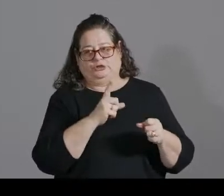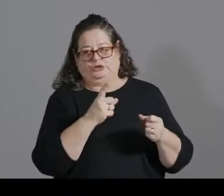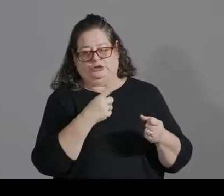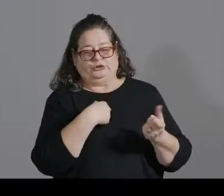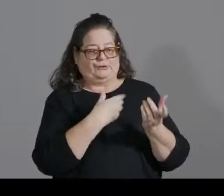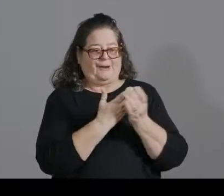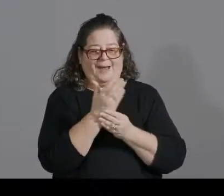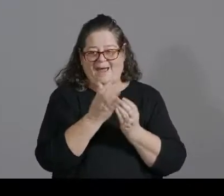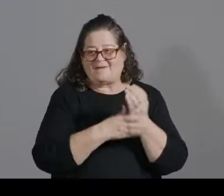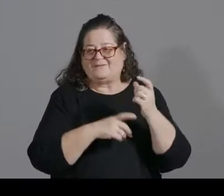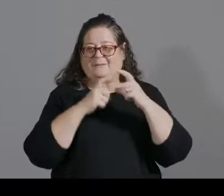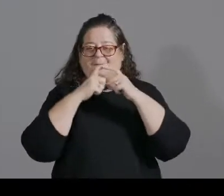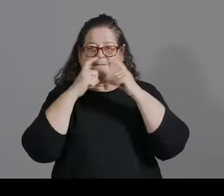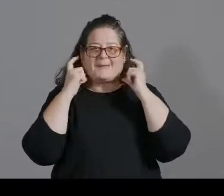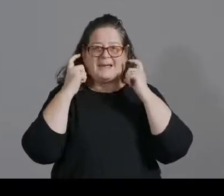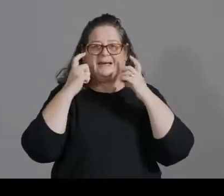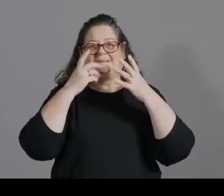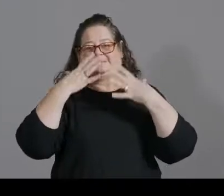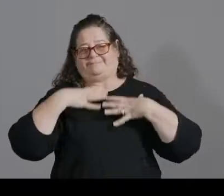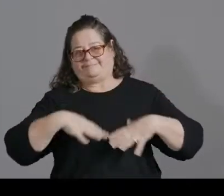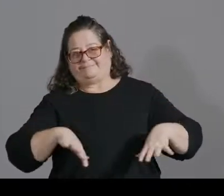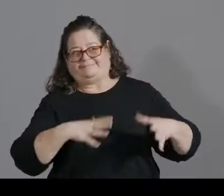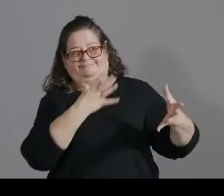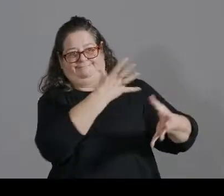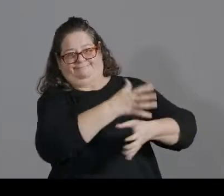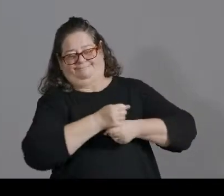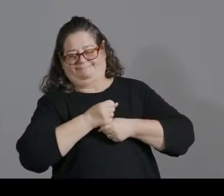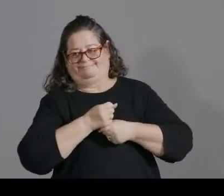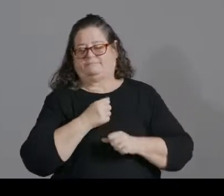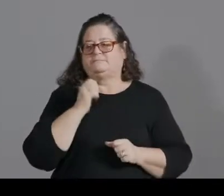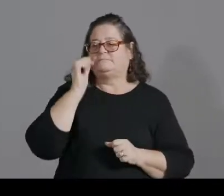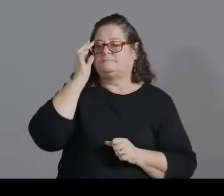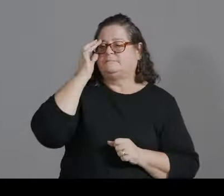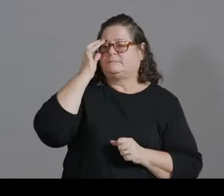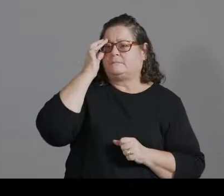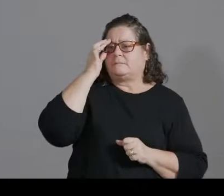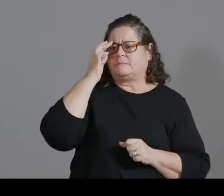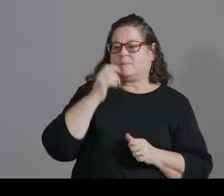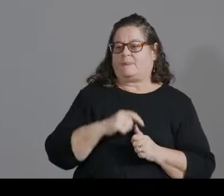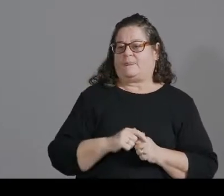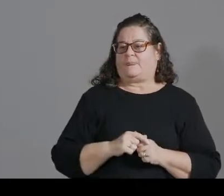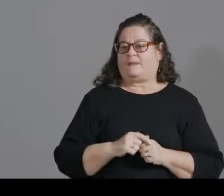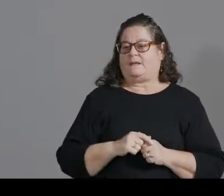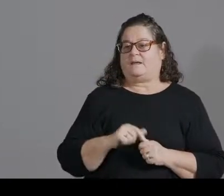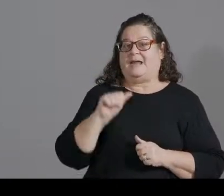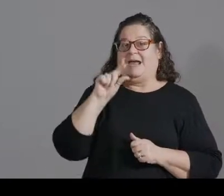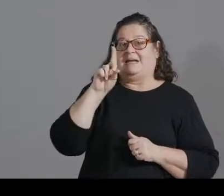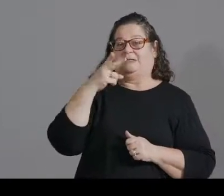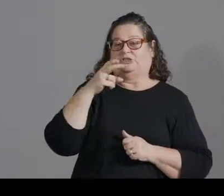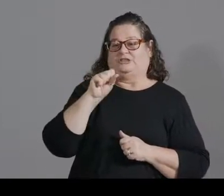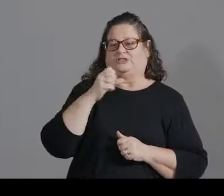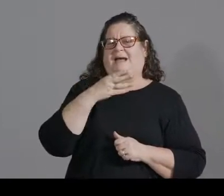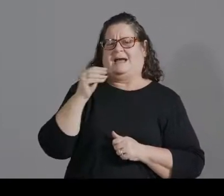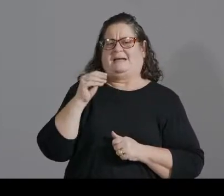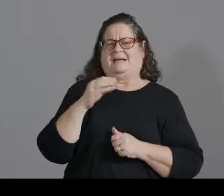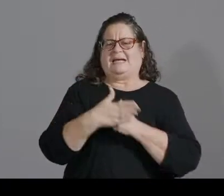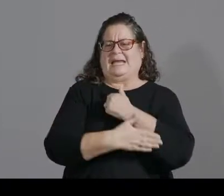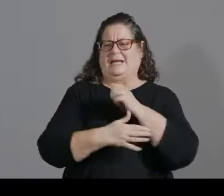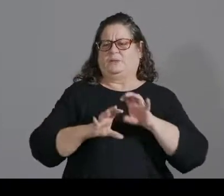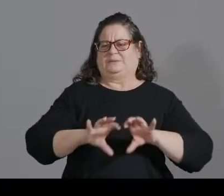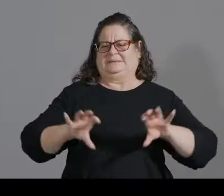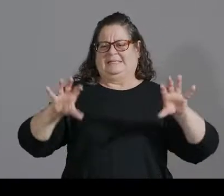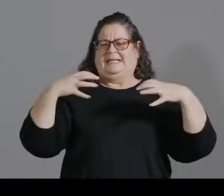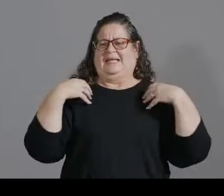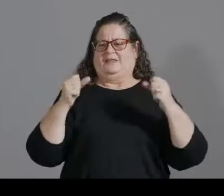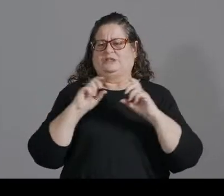on that. ADHS, in coordination with the county health departments, also requested FEMA vaccinators and administrative support staff